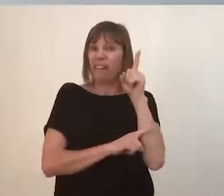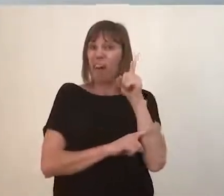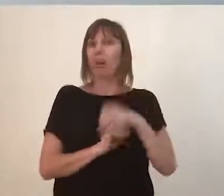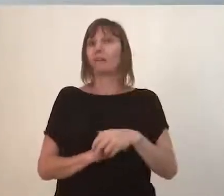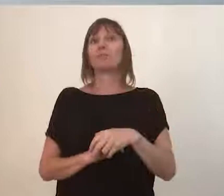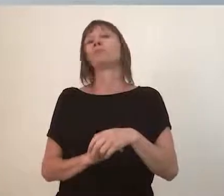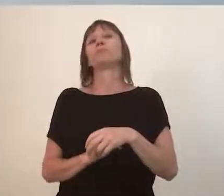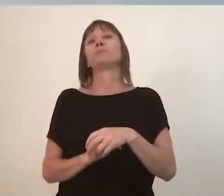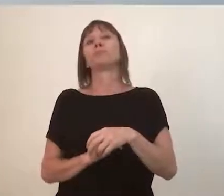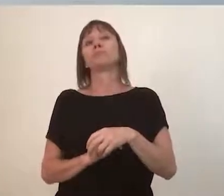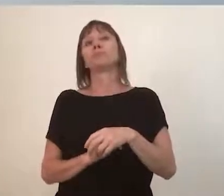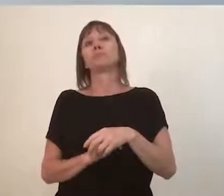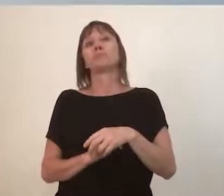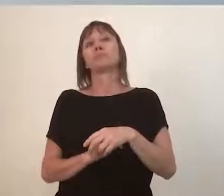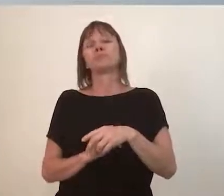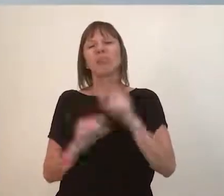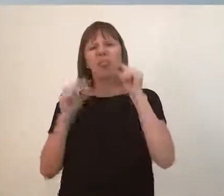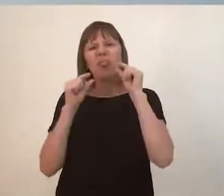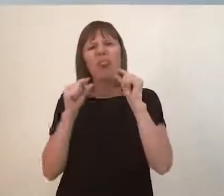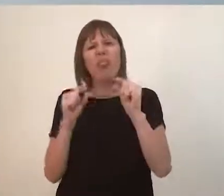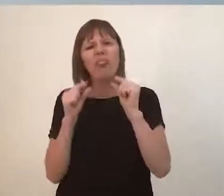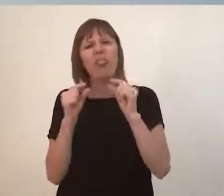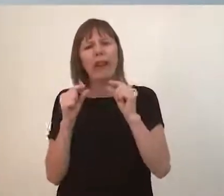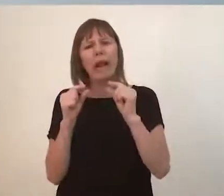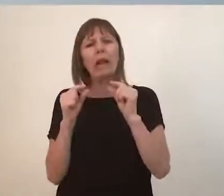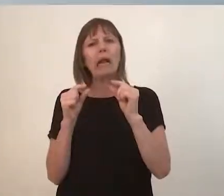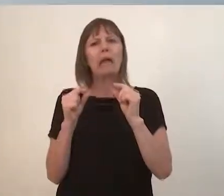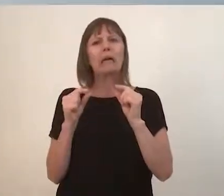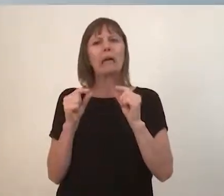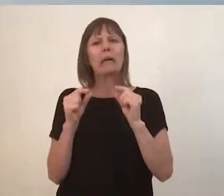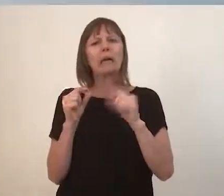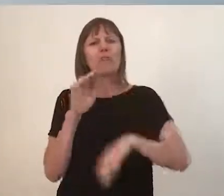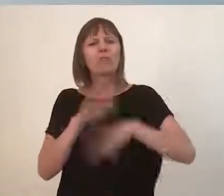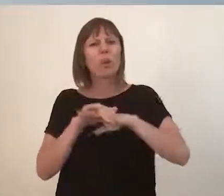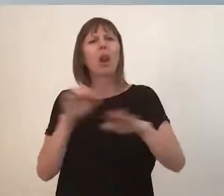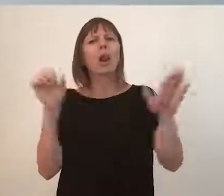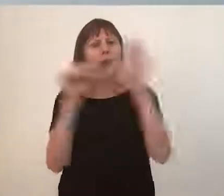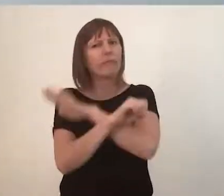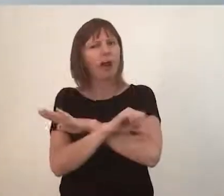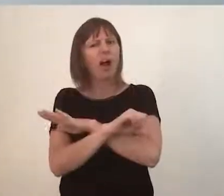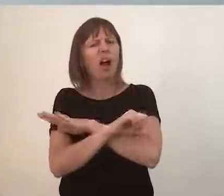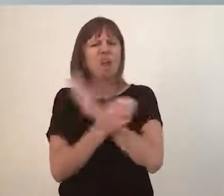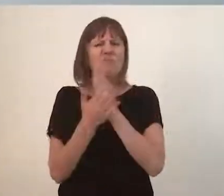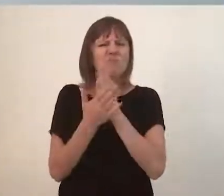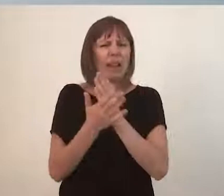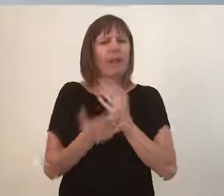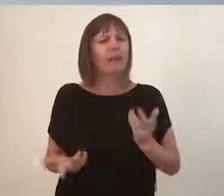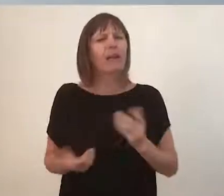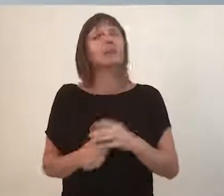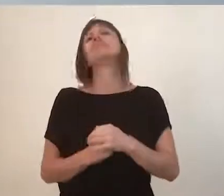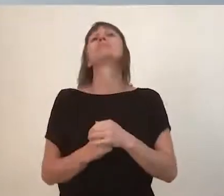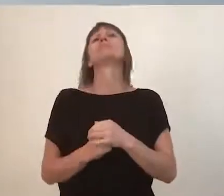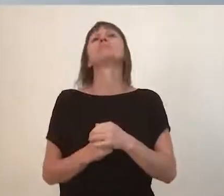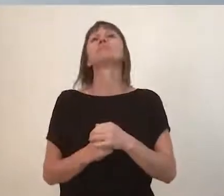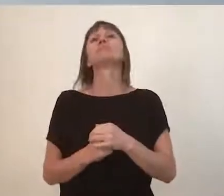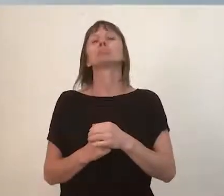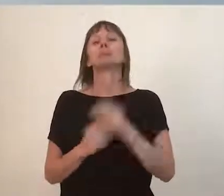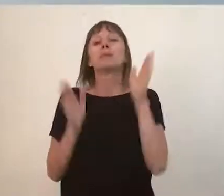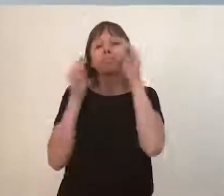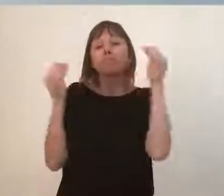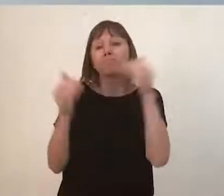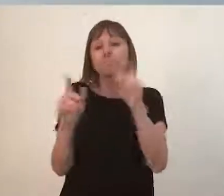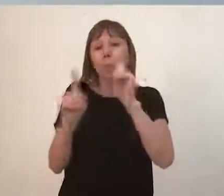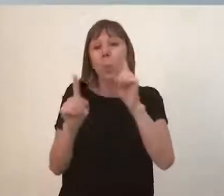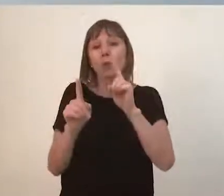take a concealer, literally, and this one's quite a thick, you know, dense, full coverage, I guess you call